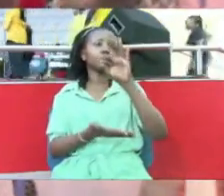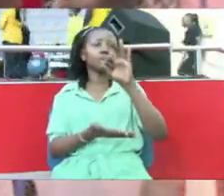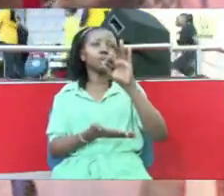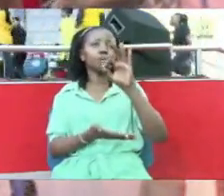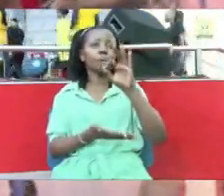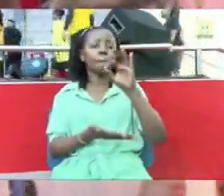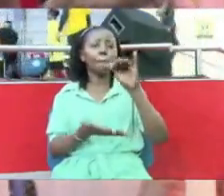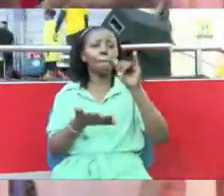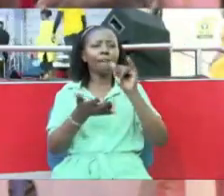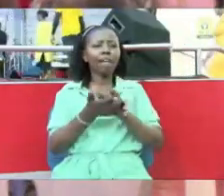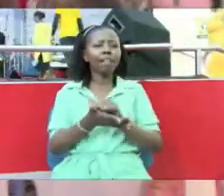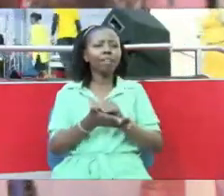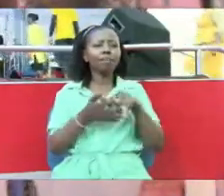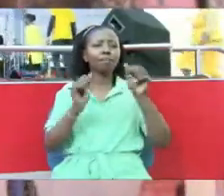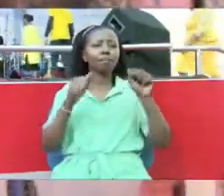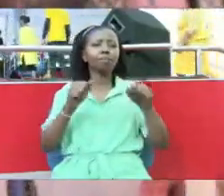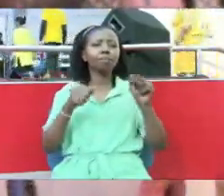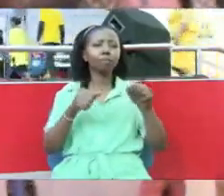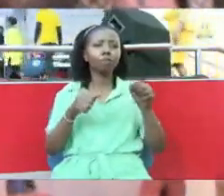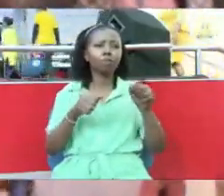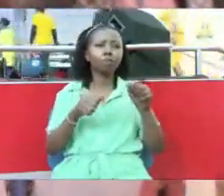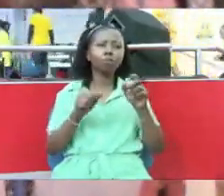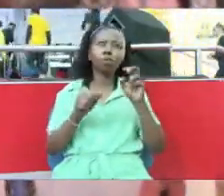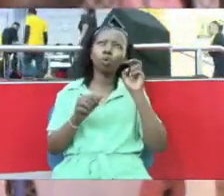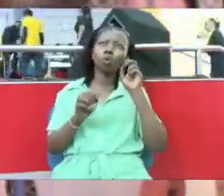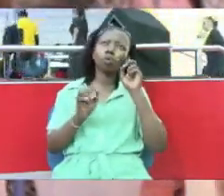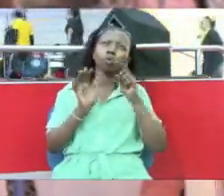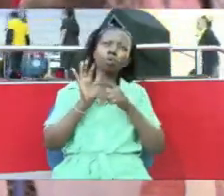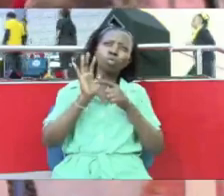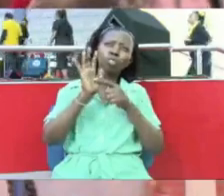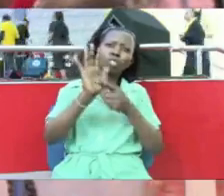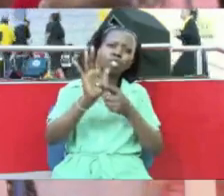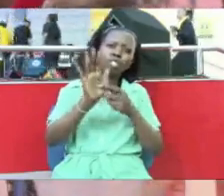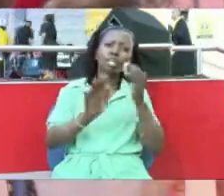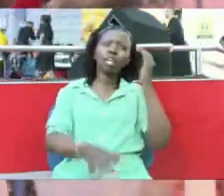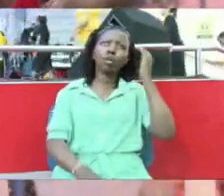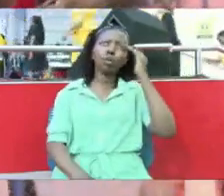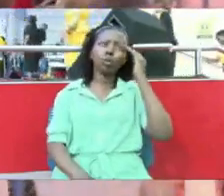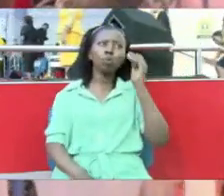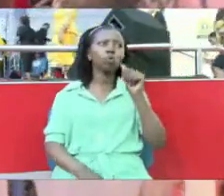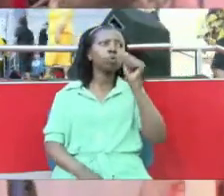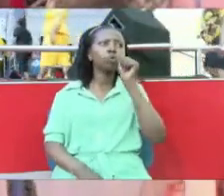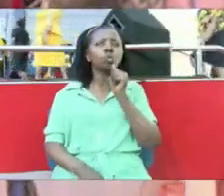That I may have a privy to the secrets of the kingdom.